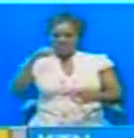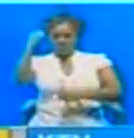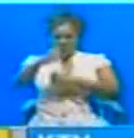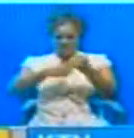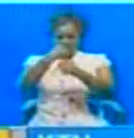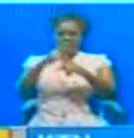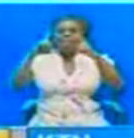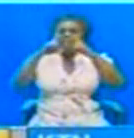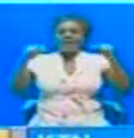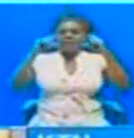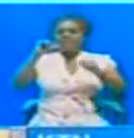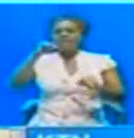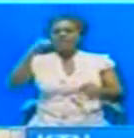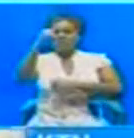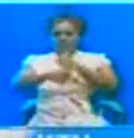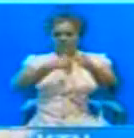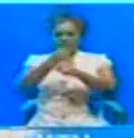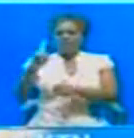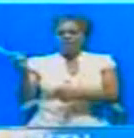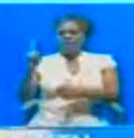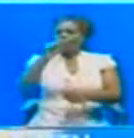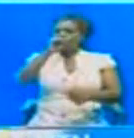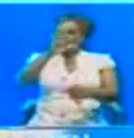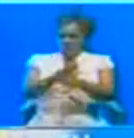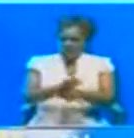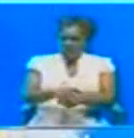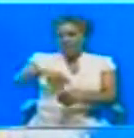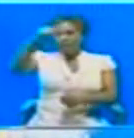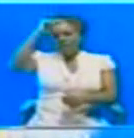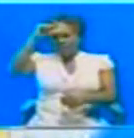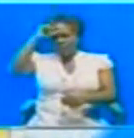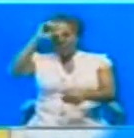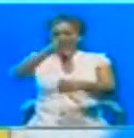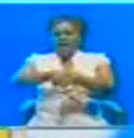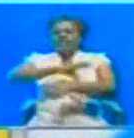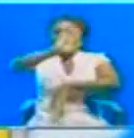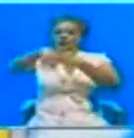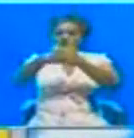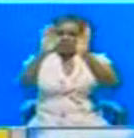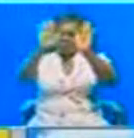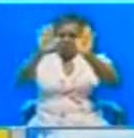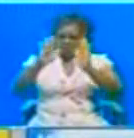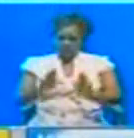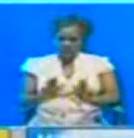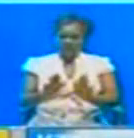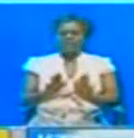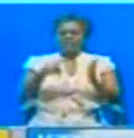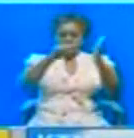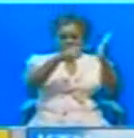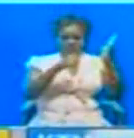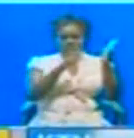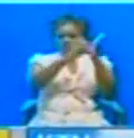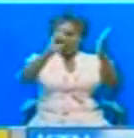New Year's message, the head of state promised that the government will take all necessary measures under the law to root out